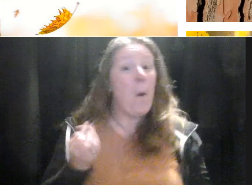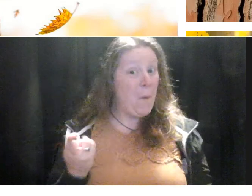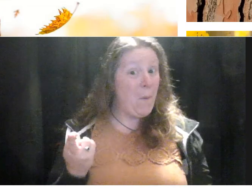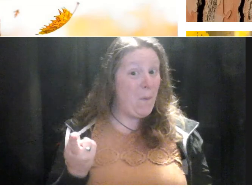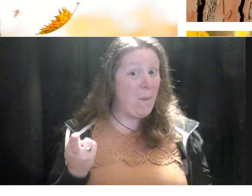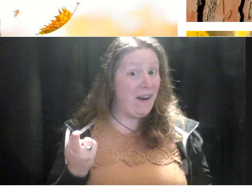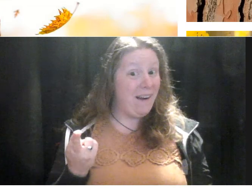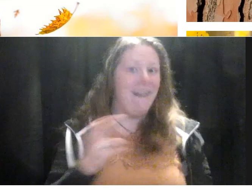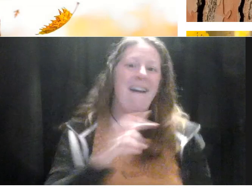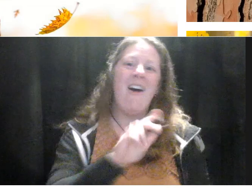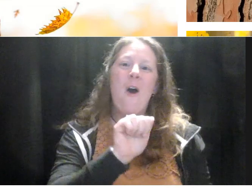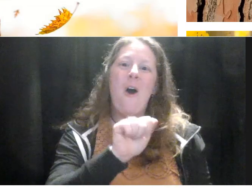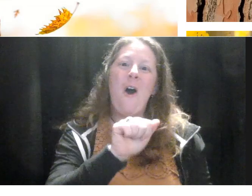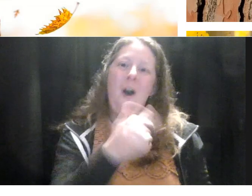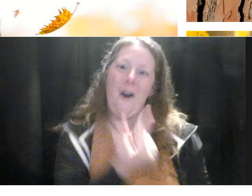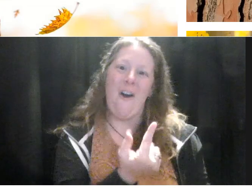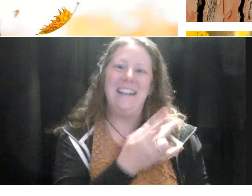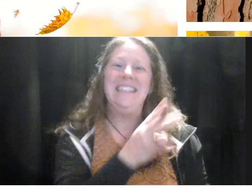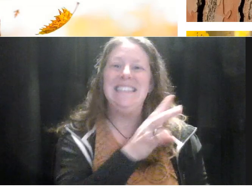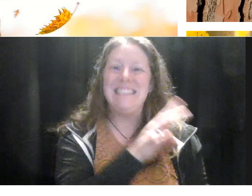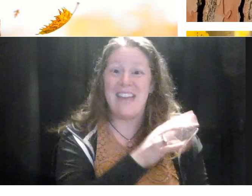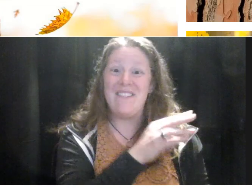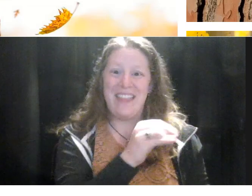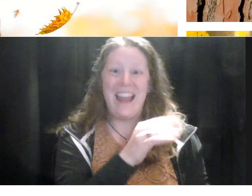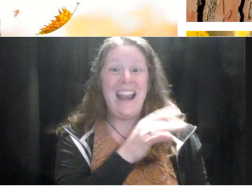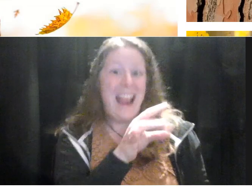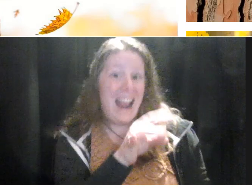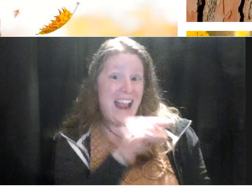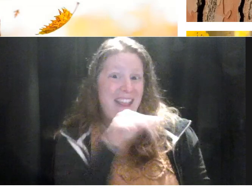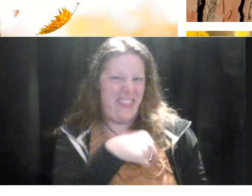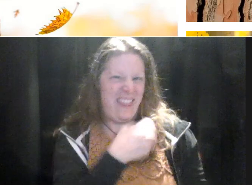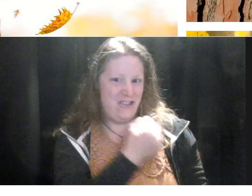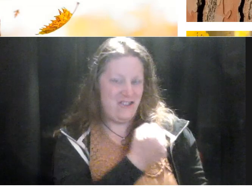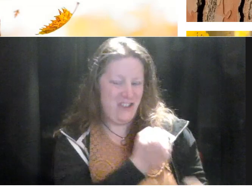2022. Hopefully. Remember,